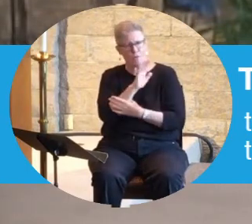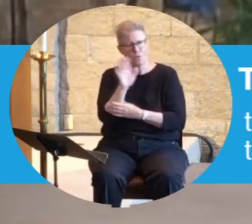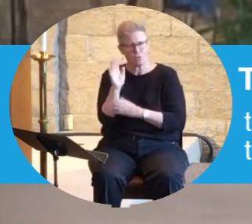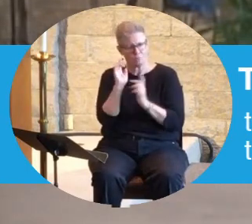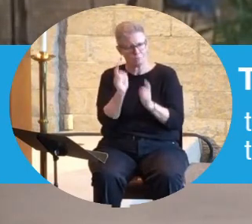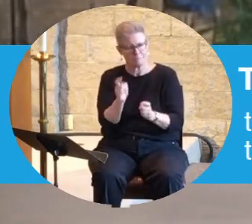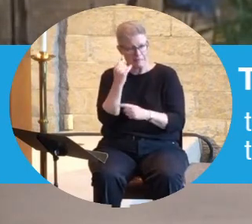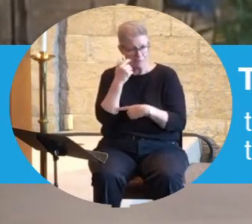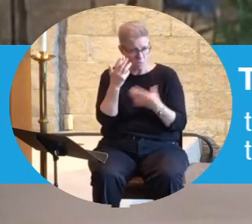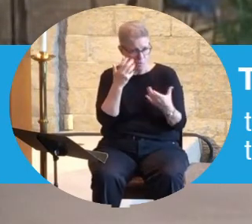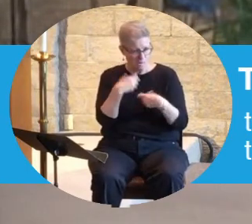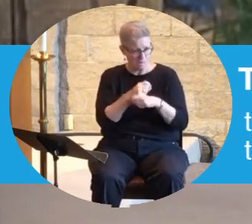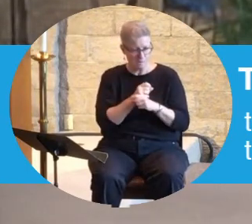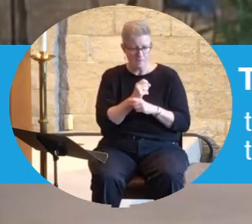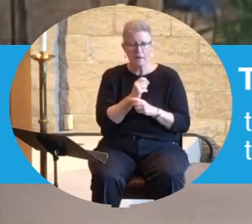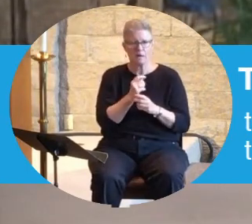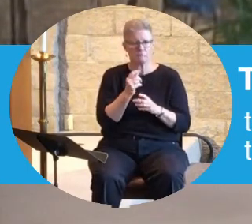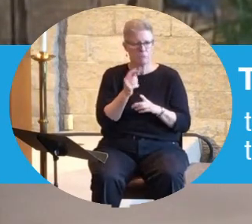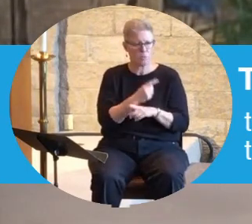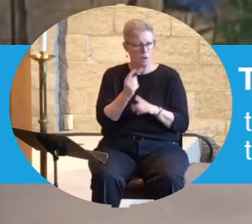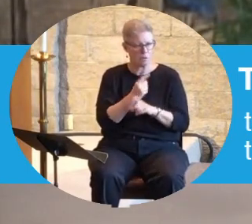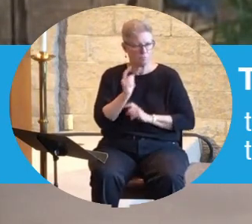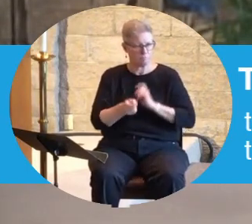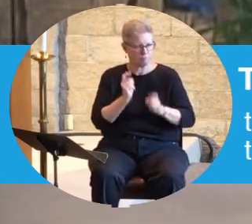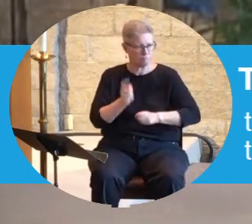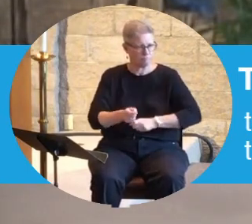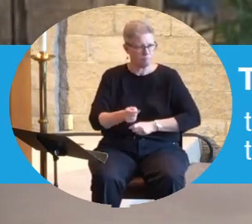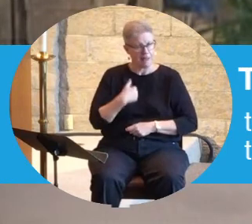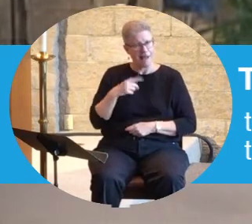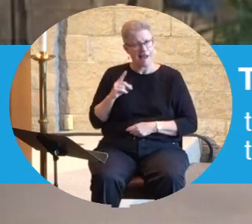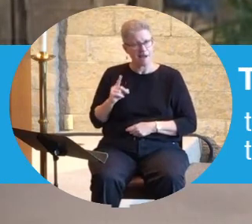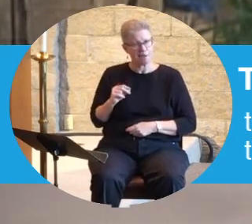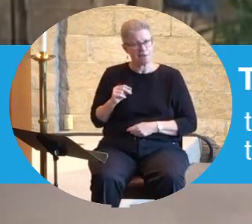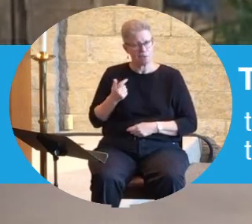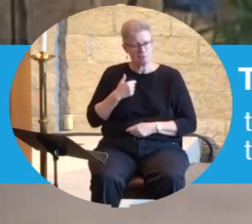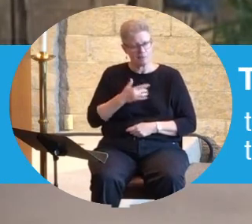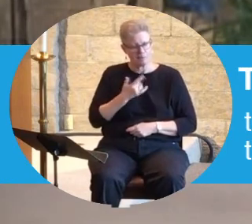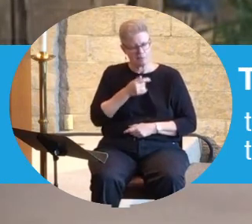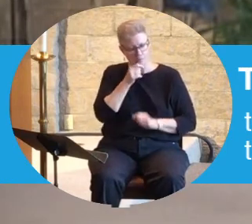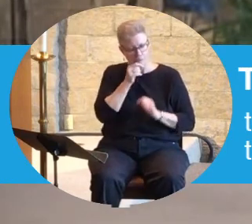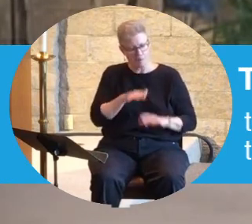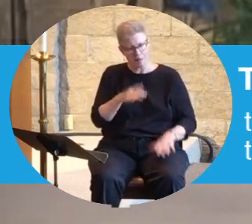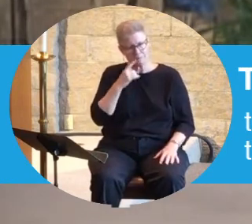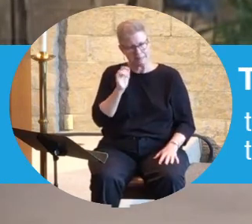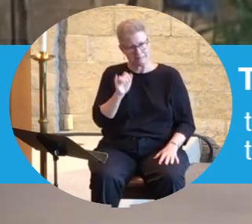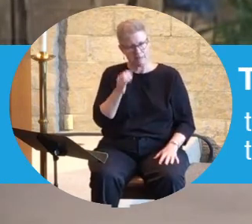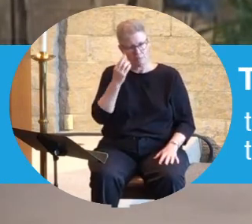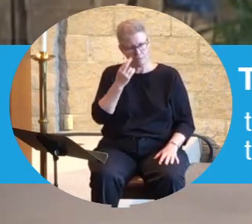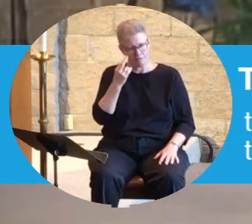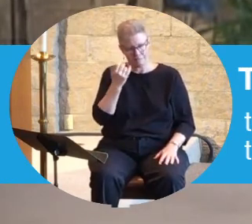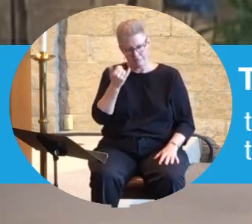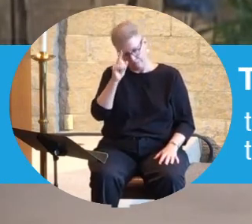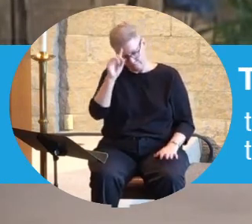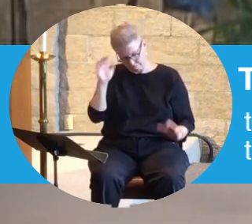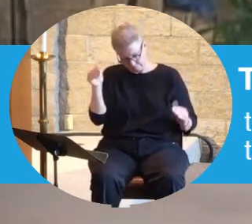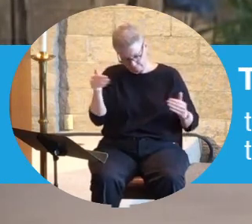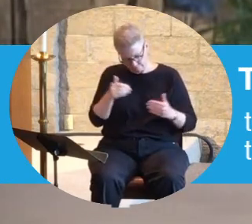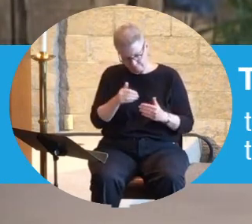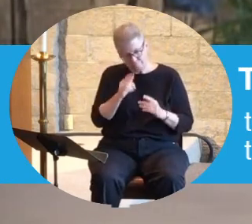I do. I know I do, and it's so I'm so blessed because of that. Let us go within and give